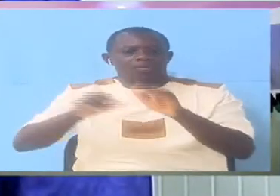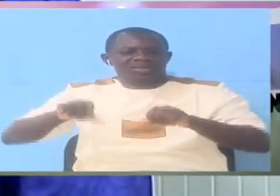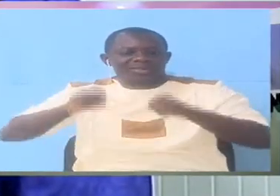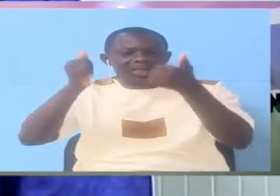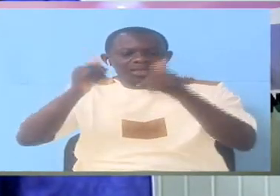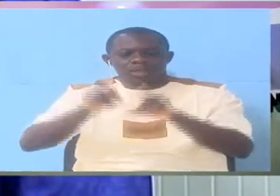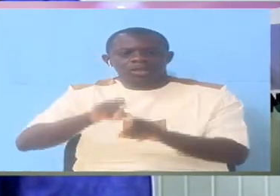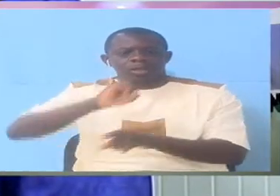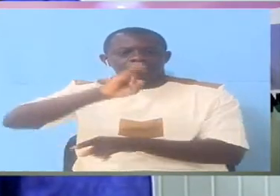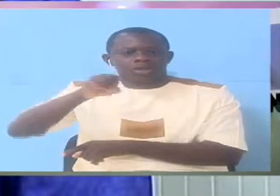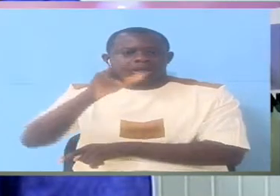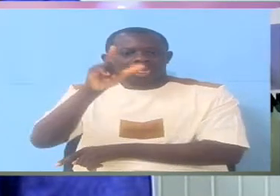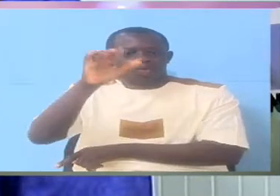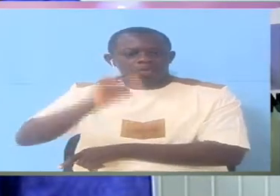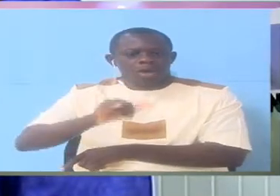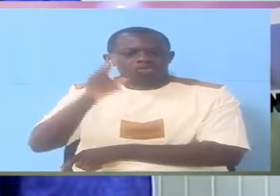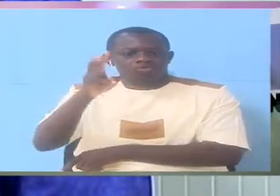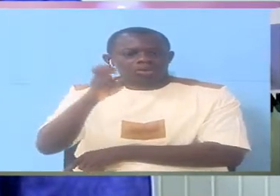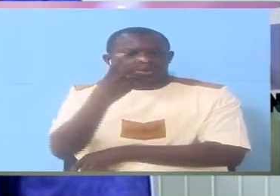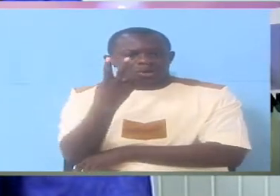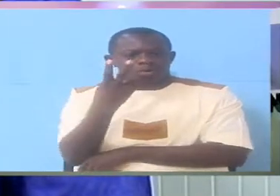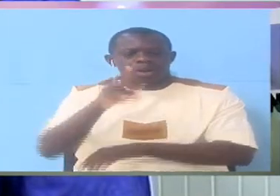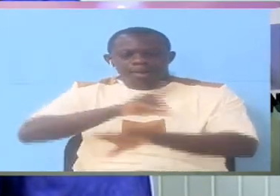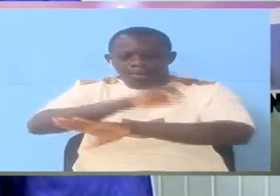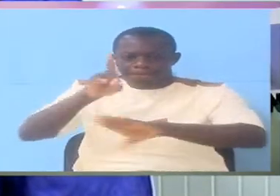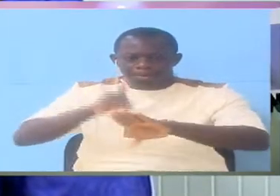program started at the July 22nd Square.